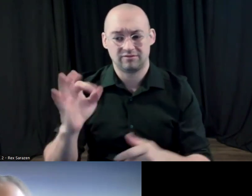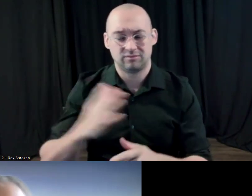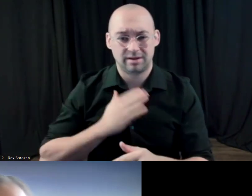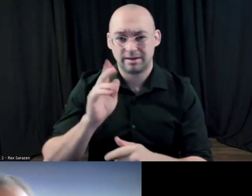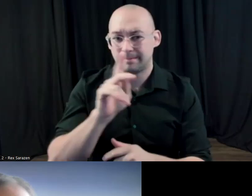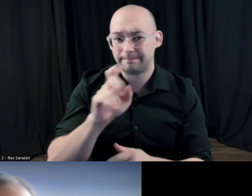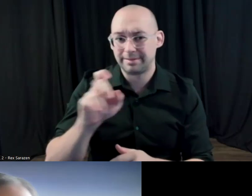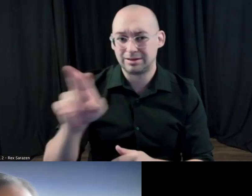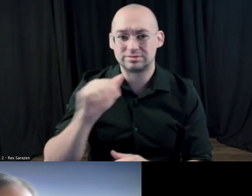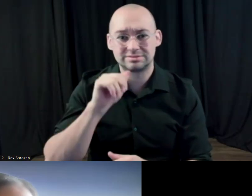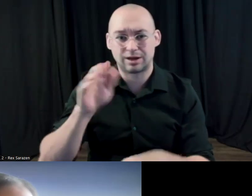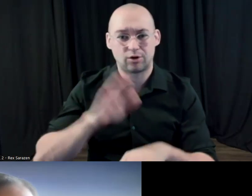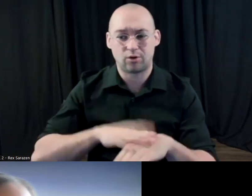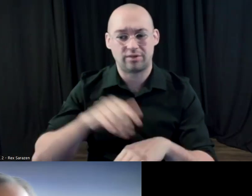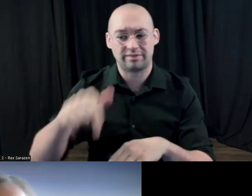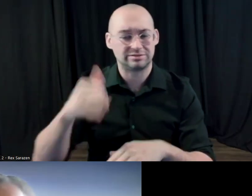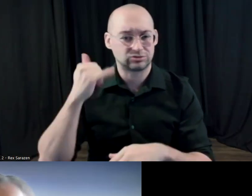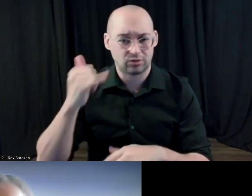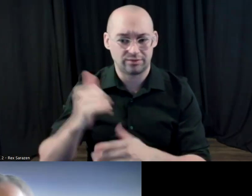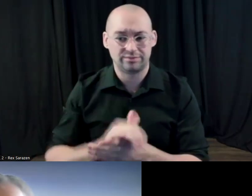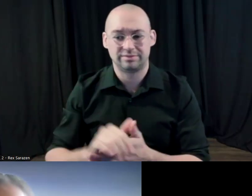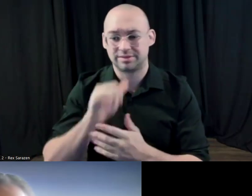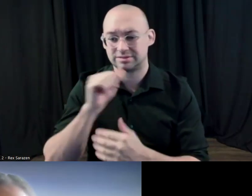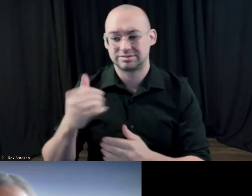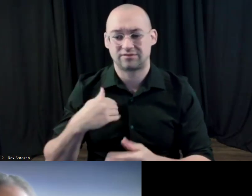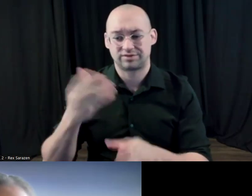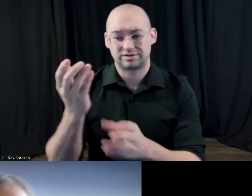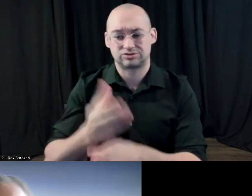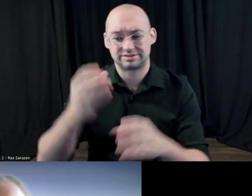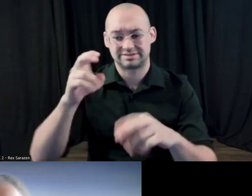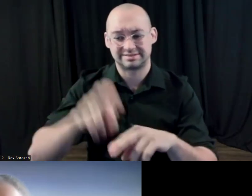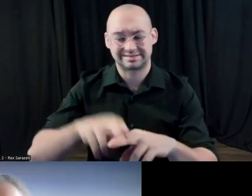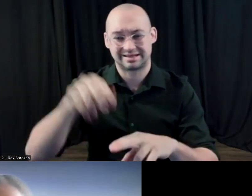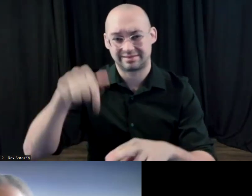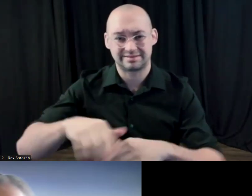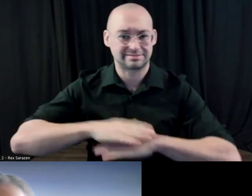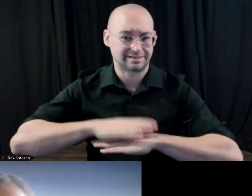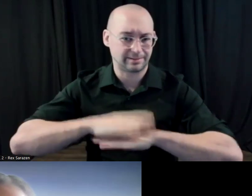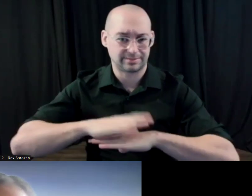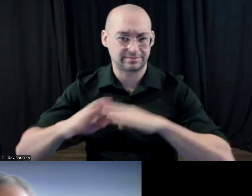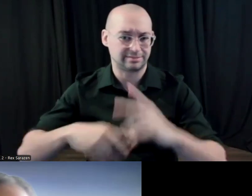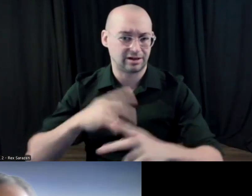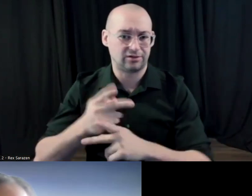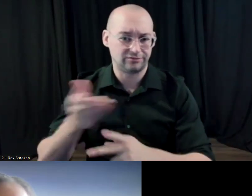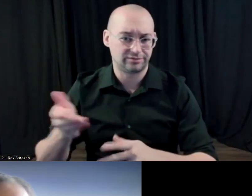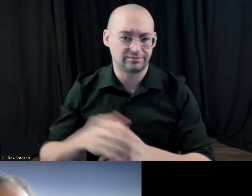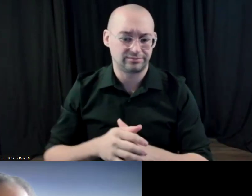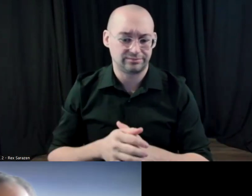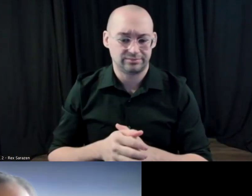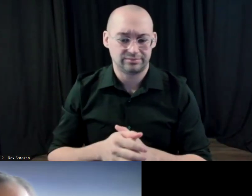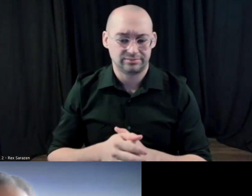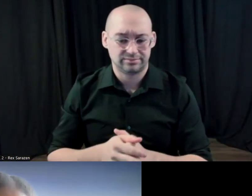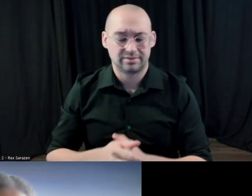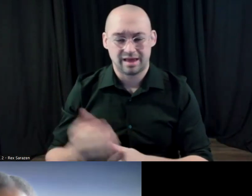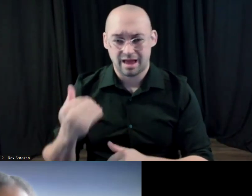not on these calls. They don't get a chance to sit at these tables. So because I have this opportunity that I